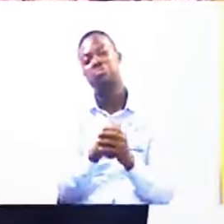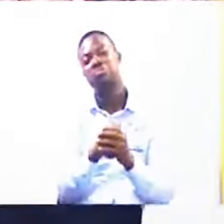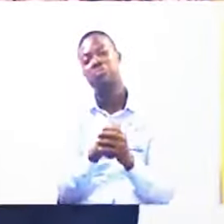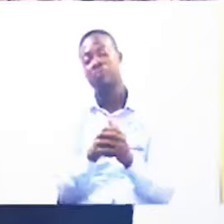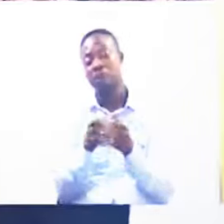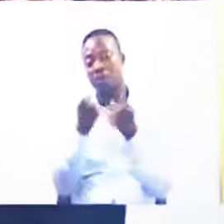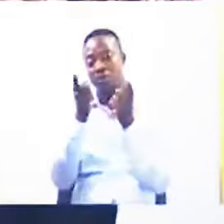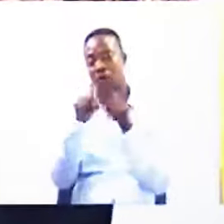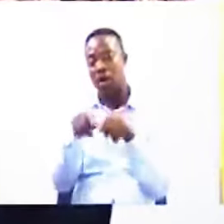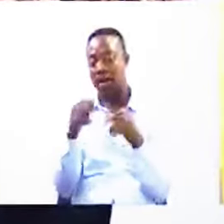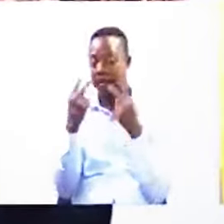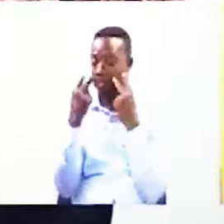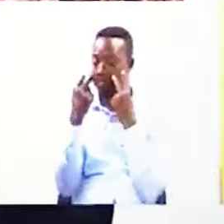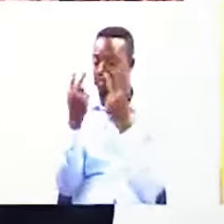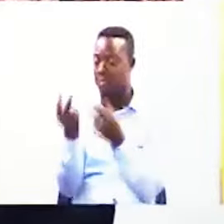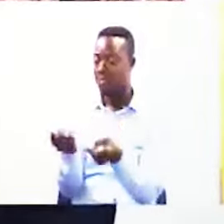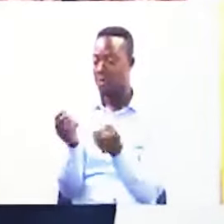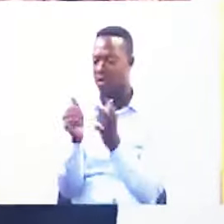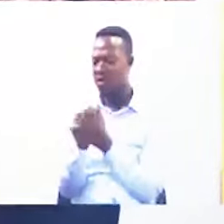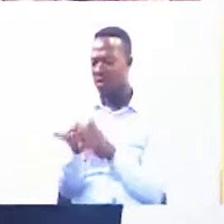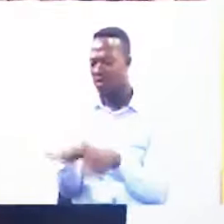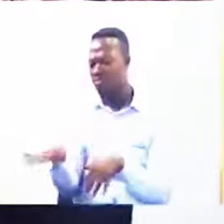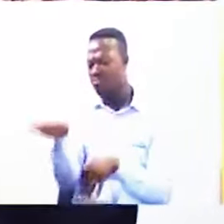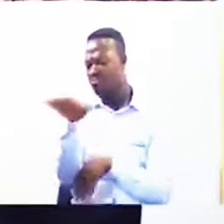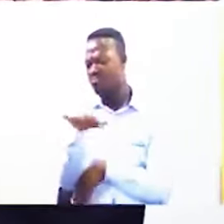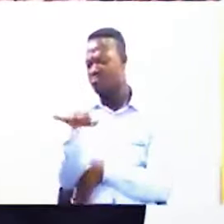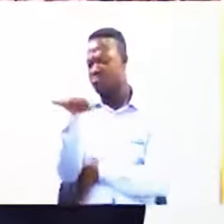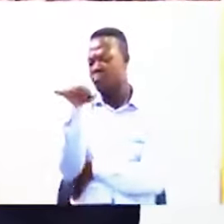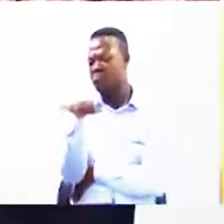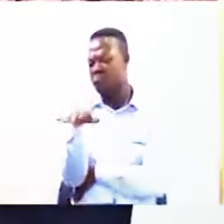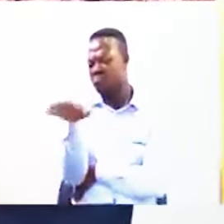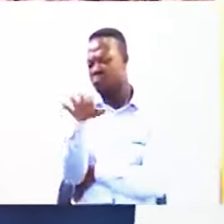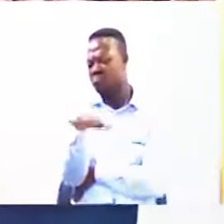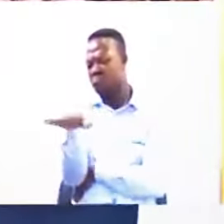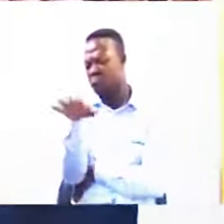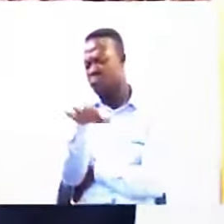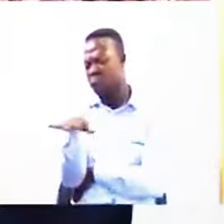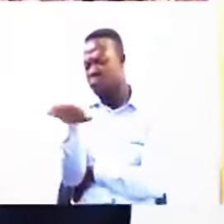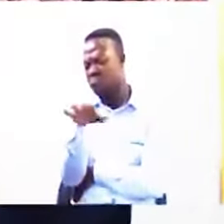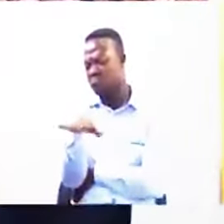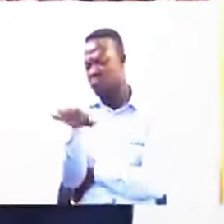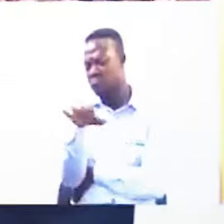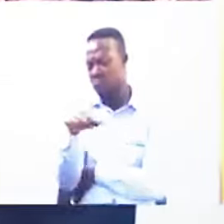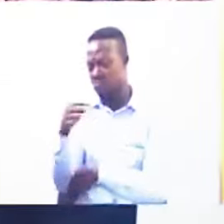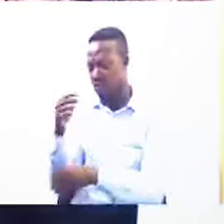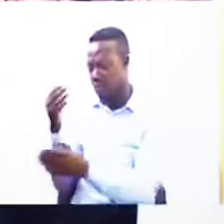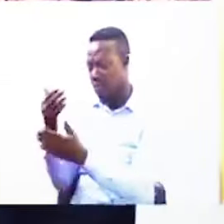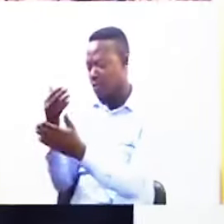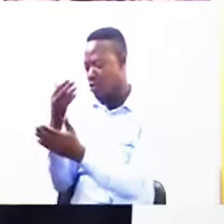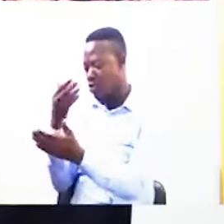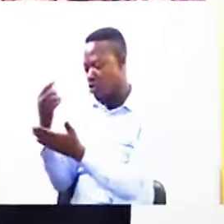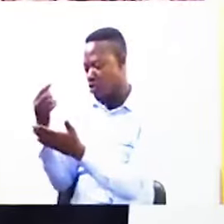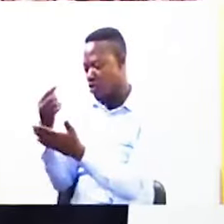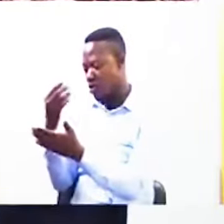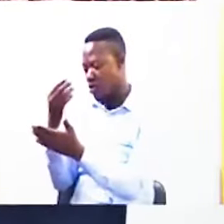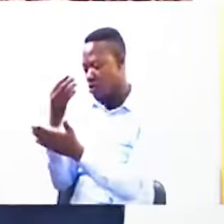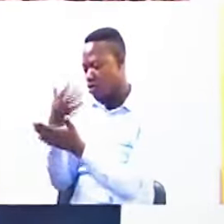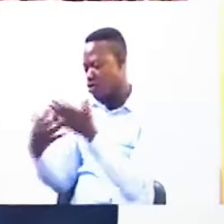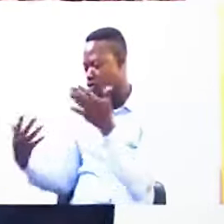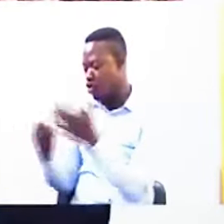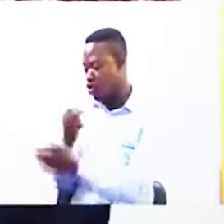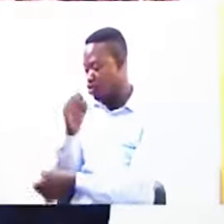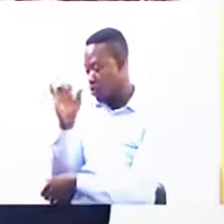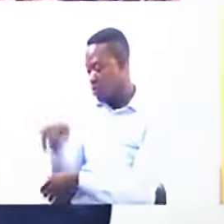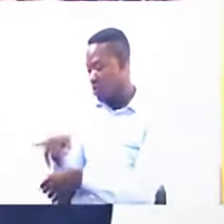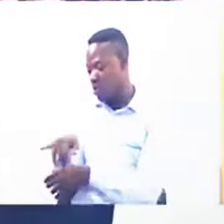When I saw that they were not acting in line with the truth of the gospel, I said to Peter in front